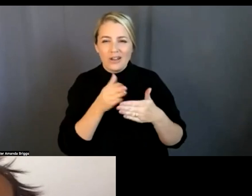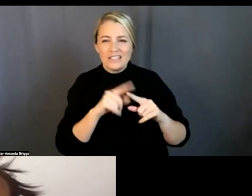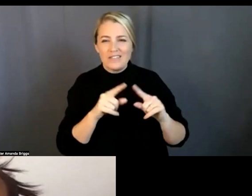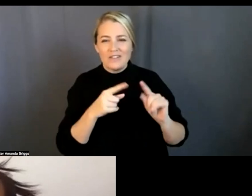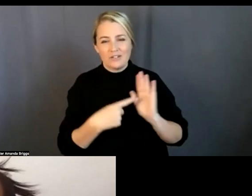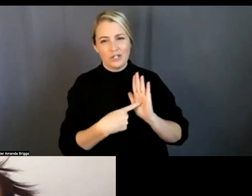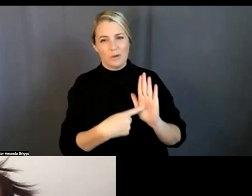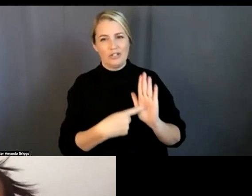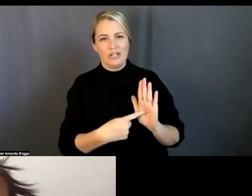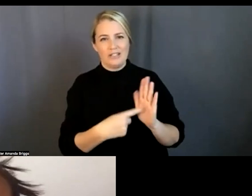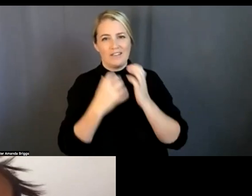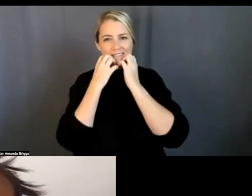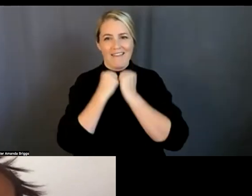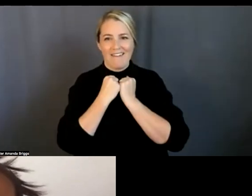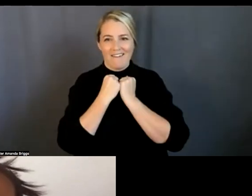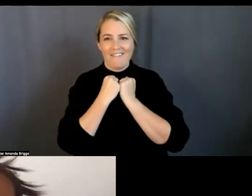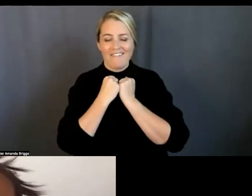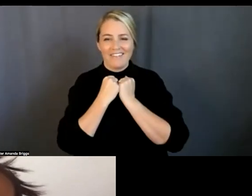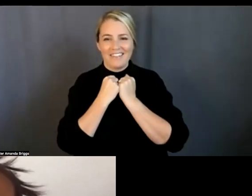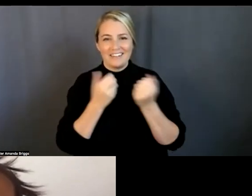that exist here.